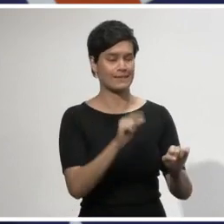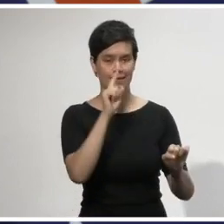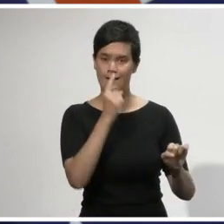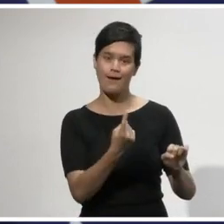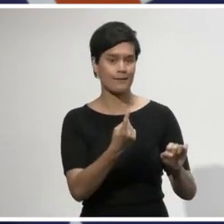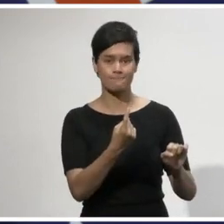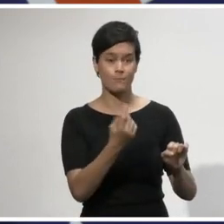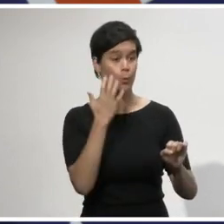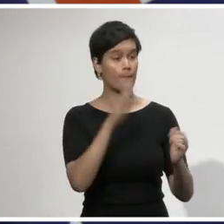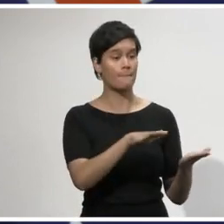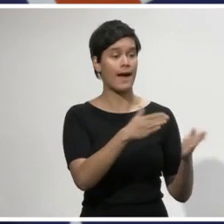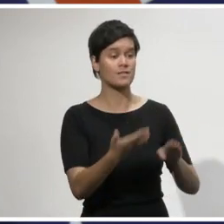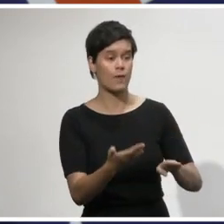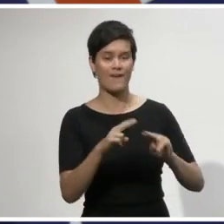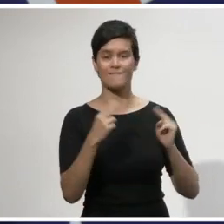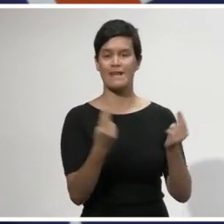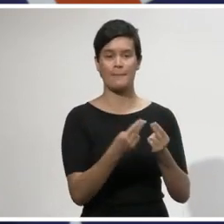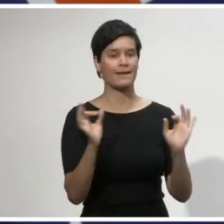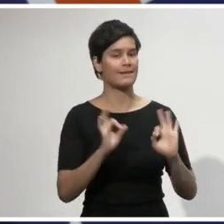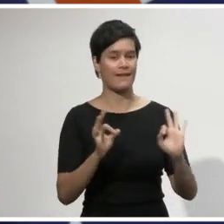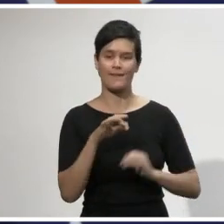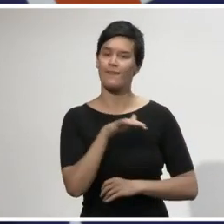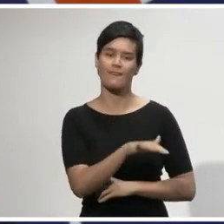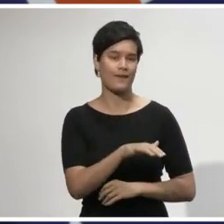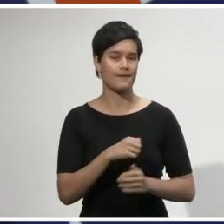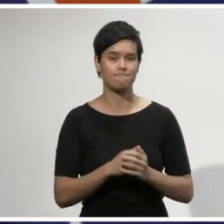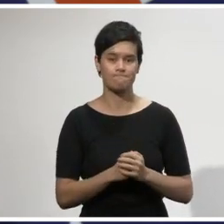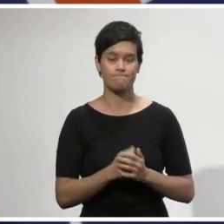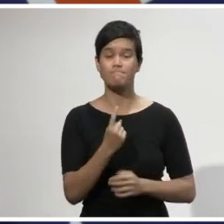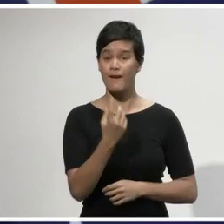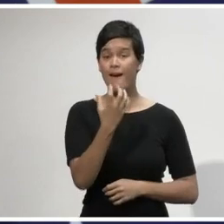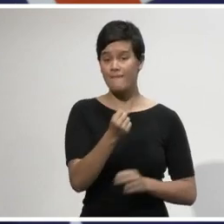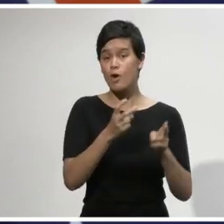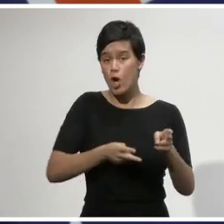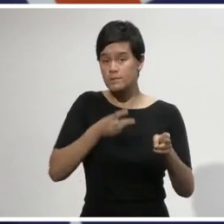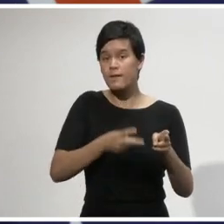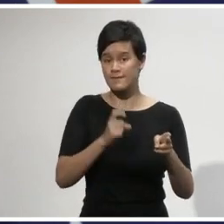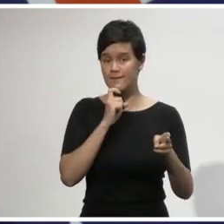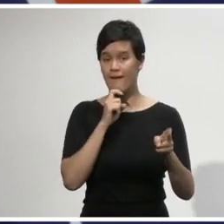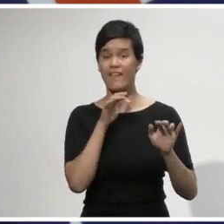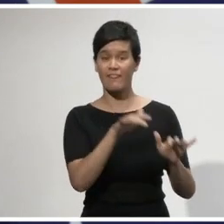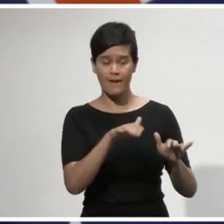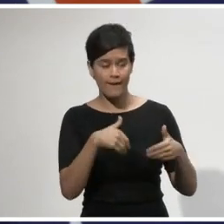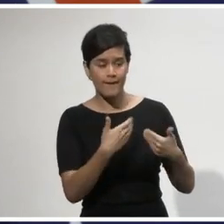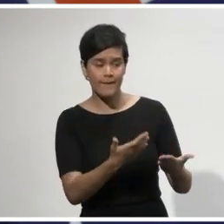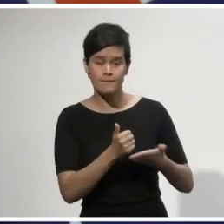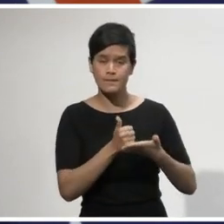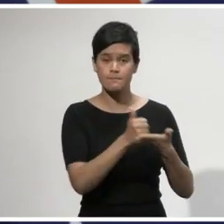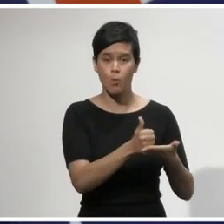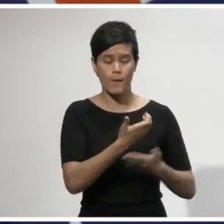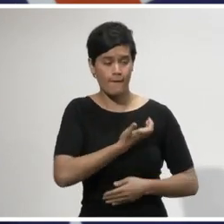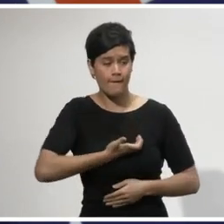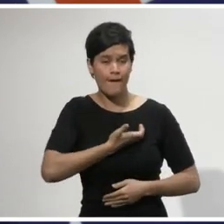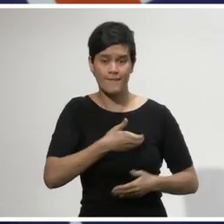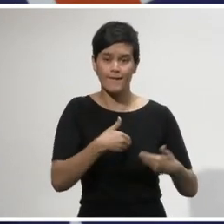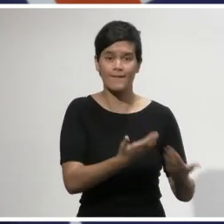present when she passed away. However, hospital staff were able to provide her with comfort and support, and we thank them for that.